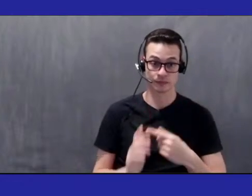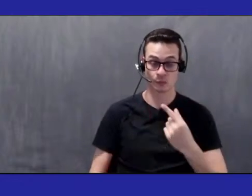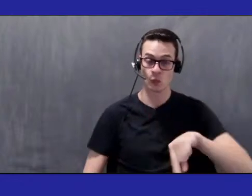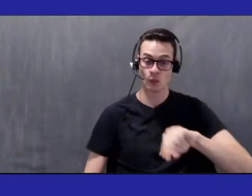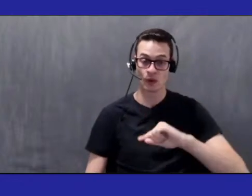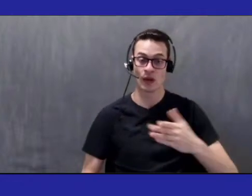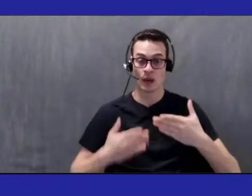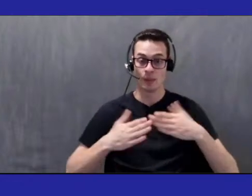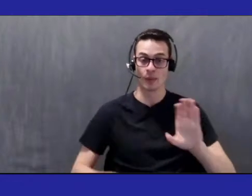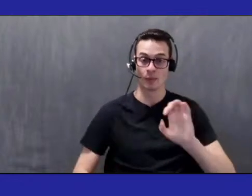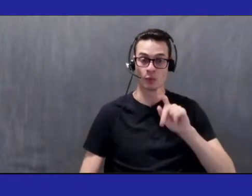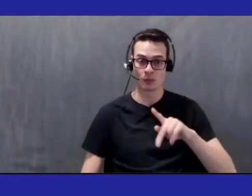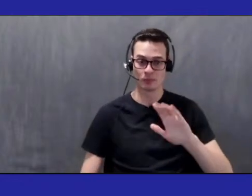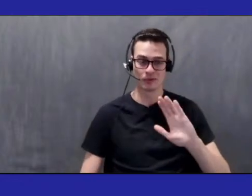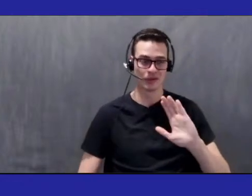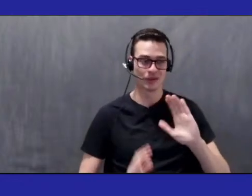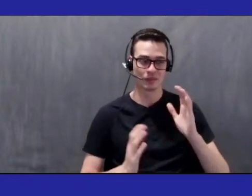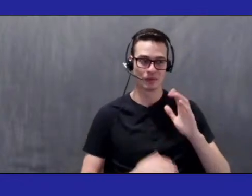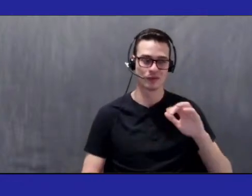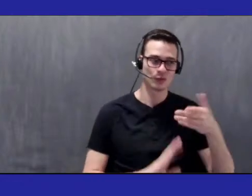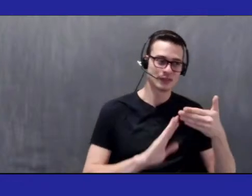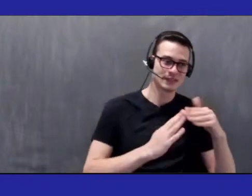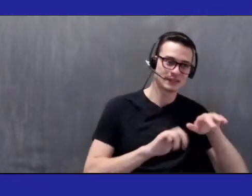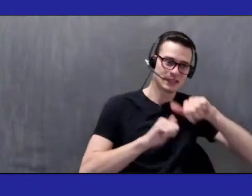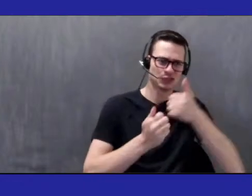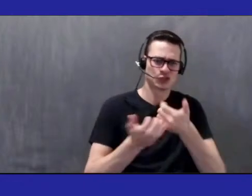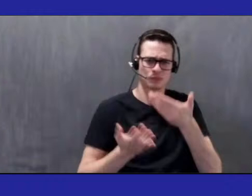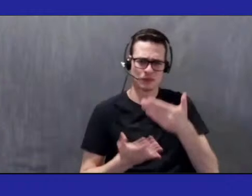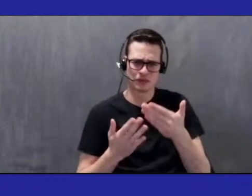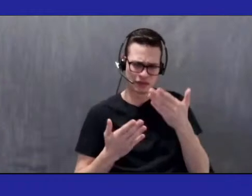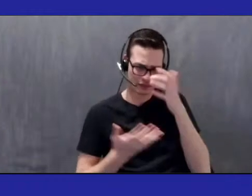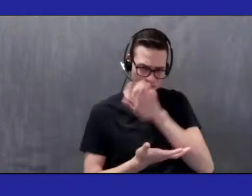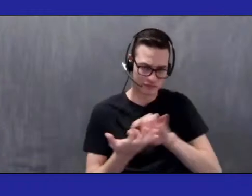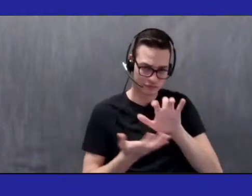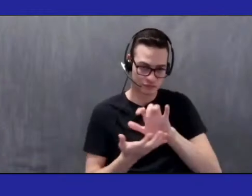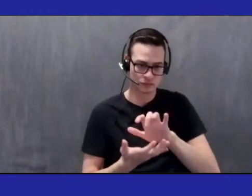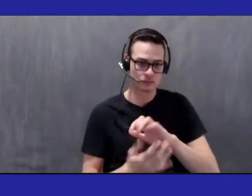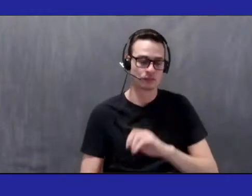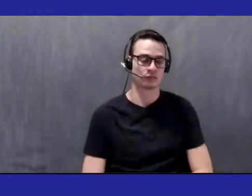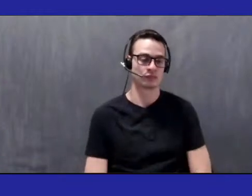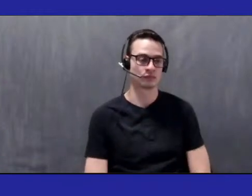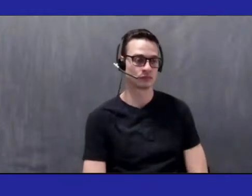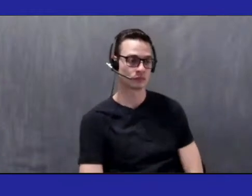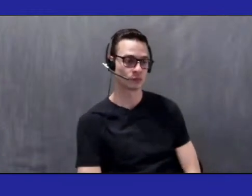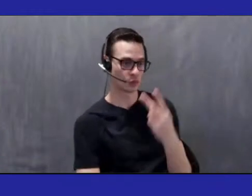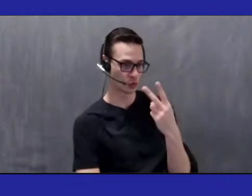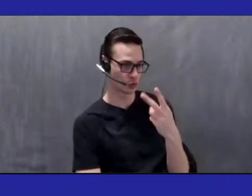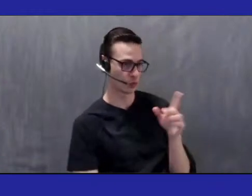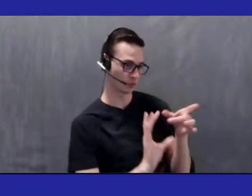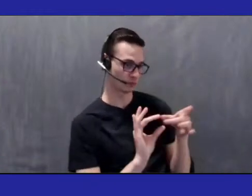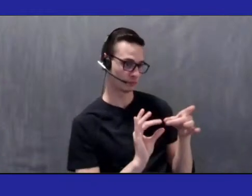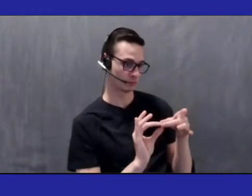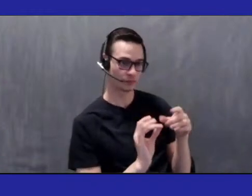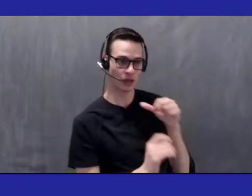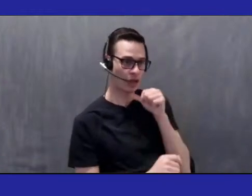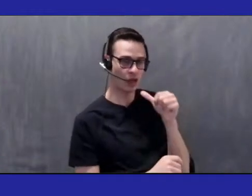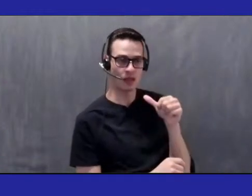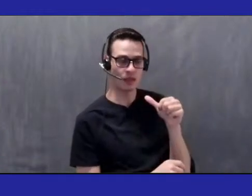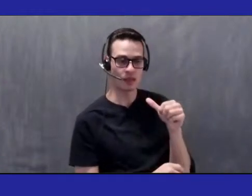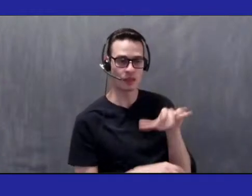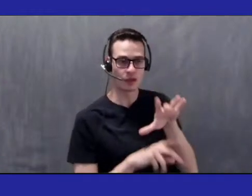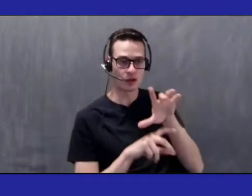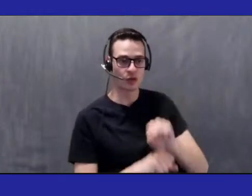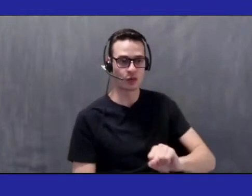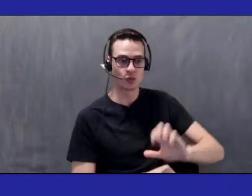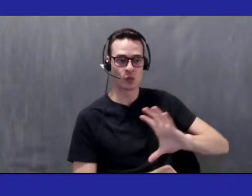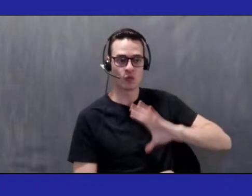a city agency, so it may be confusing, but I'd say two things. One, they're not used to a formal process. So a lot